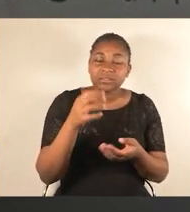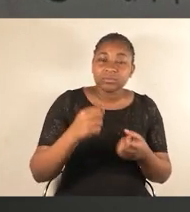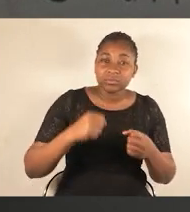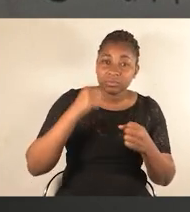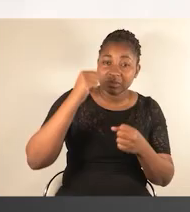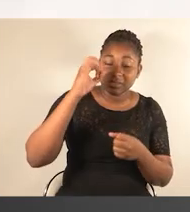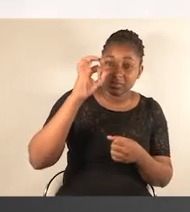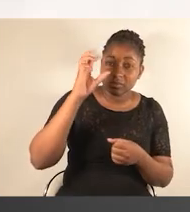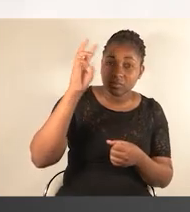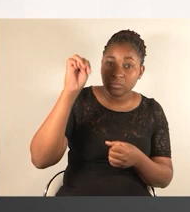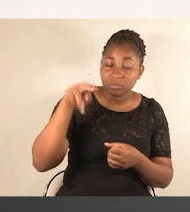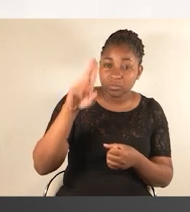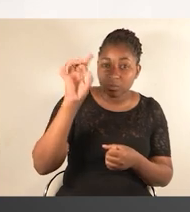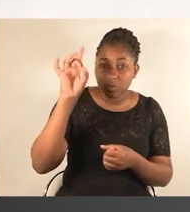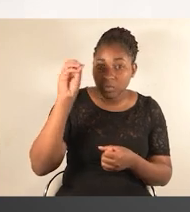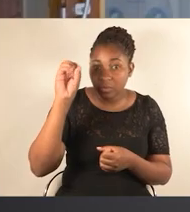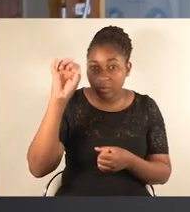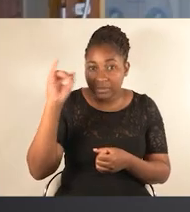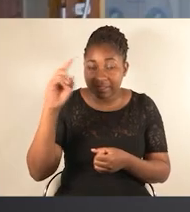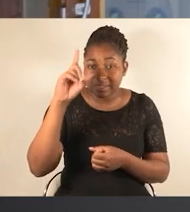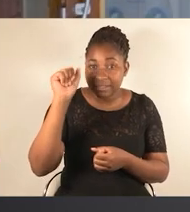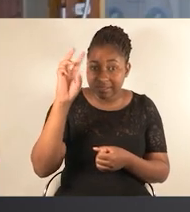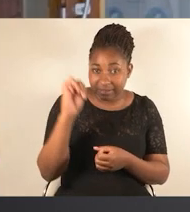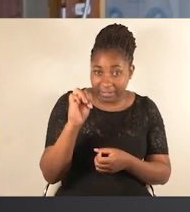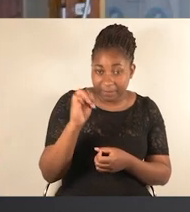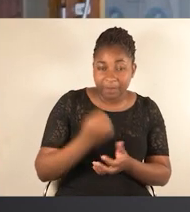Chisumbanje and the giant Tokwe Mokosi Dam. The